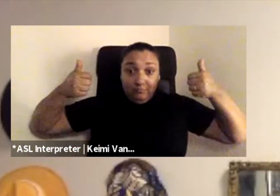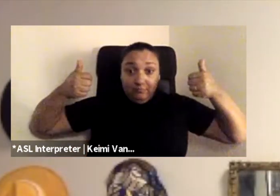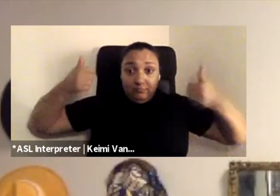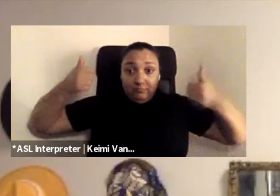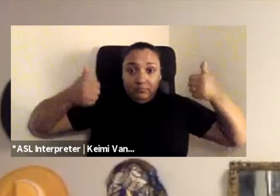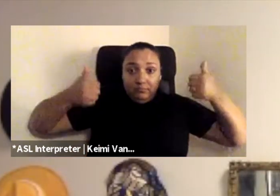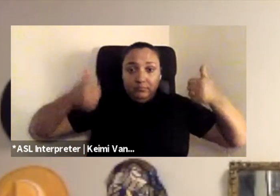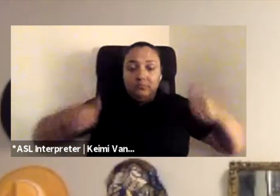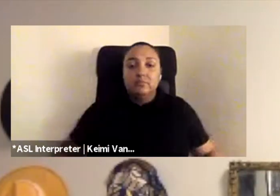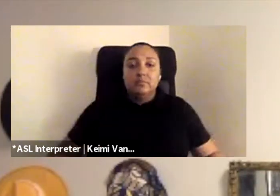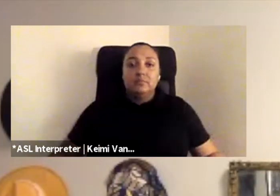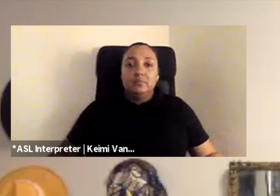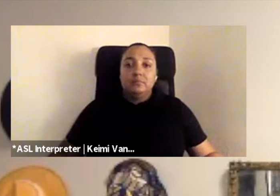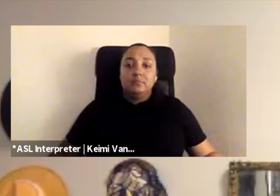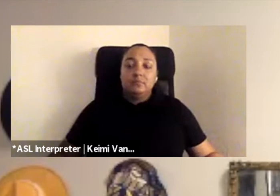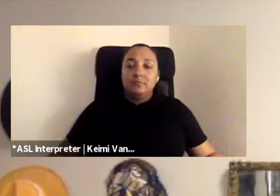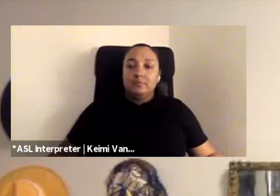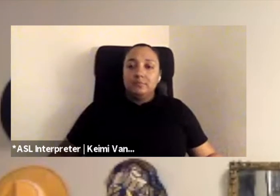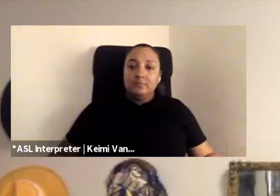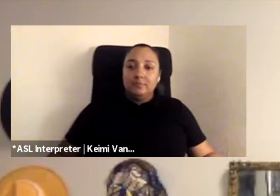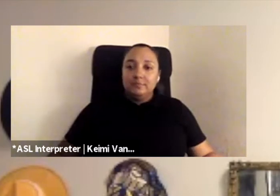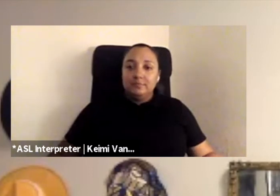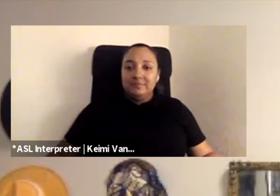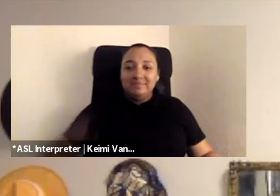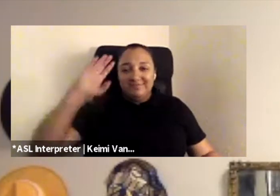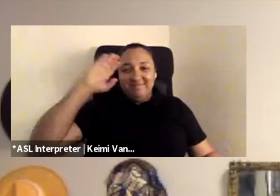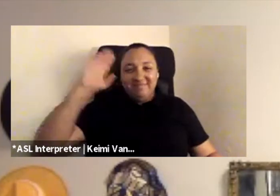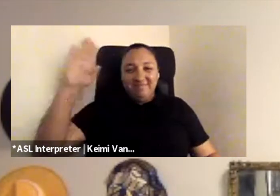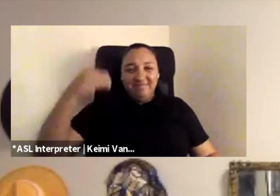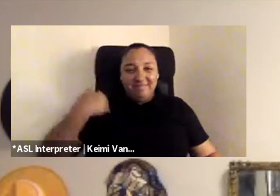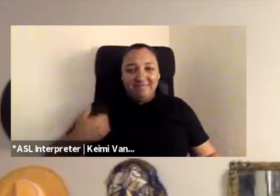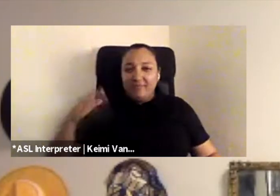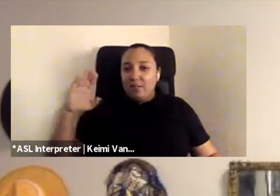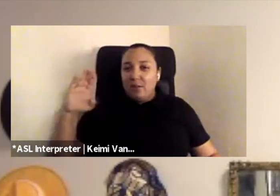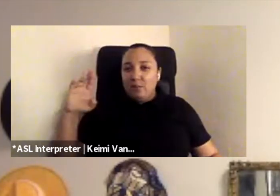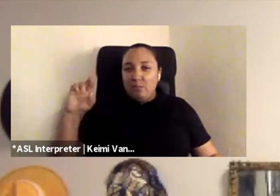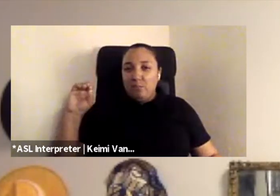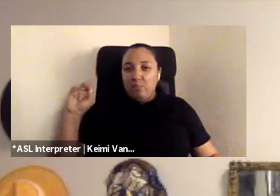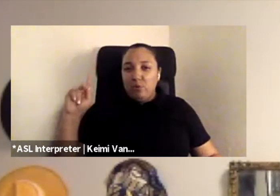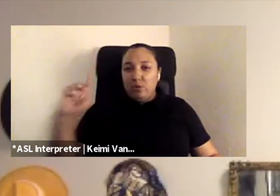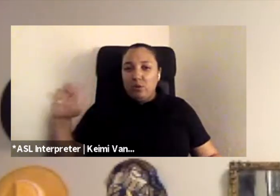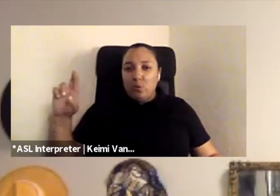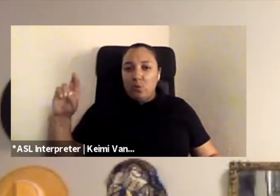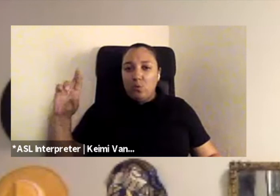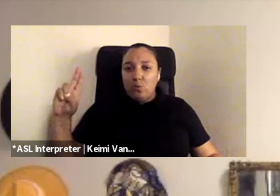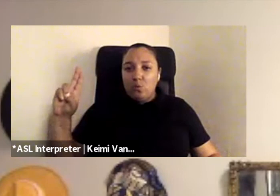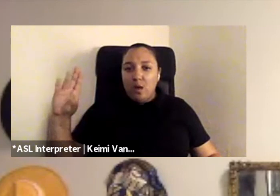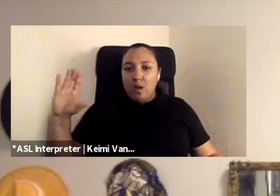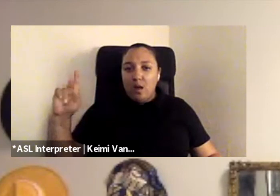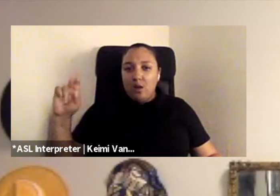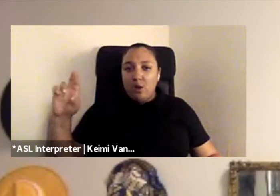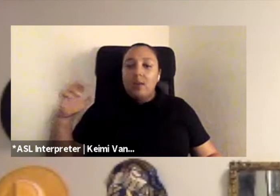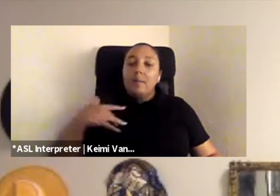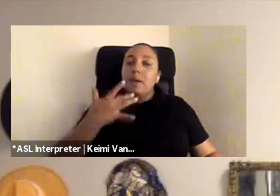Okay. I am Brooke Rucker. My pronouns are she, her. I am a